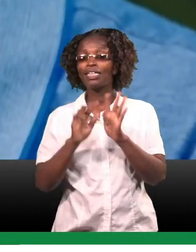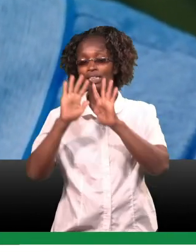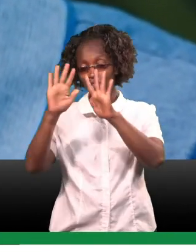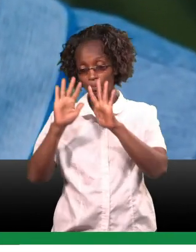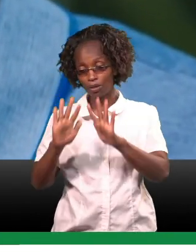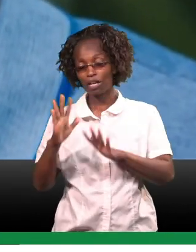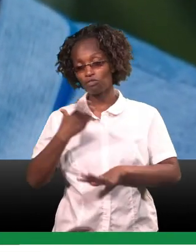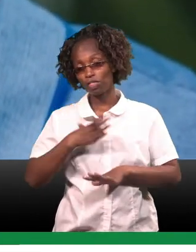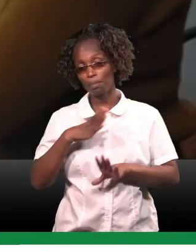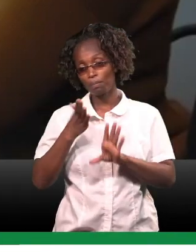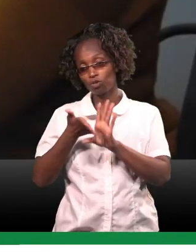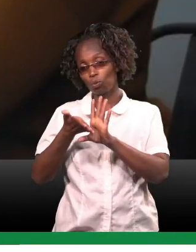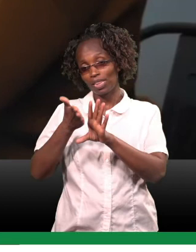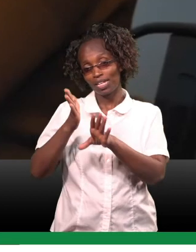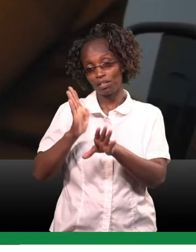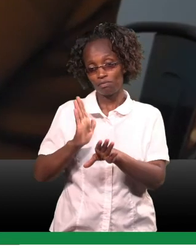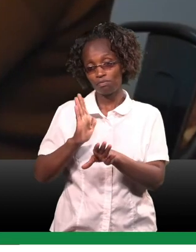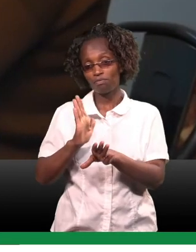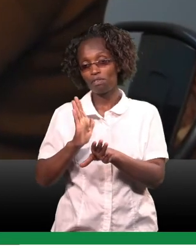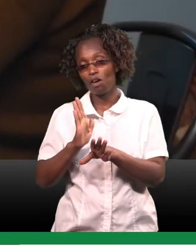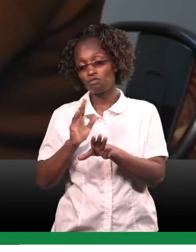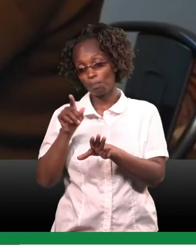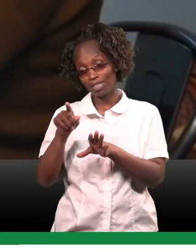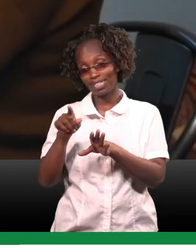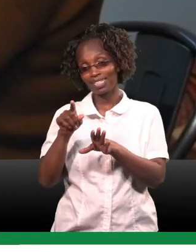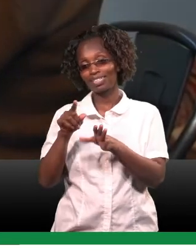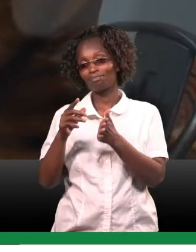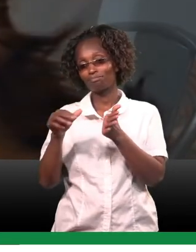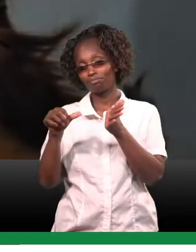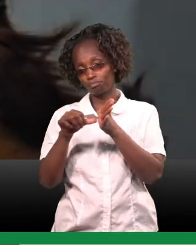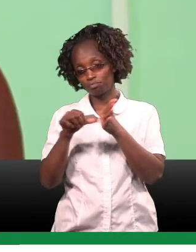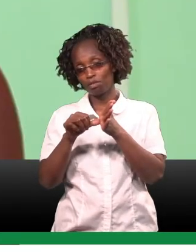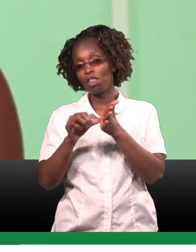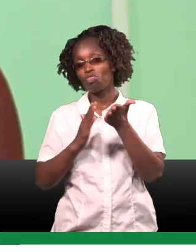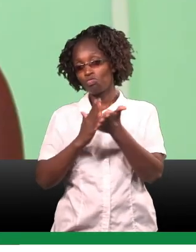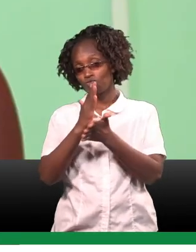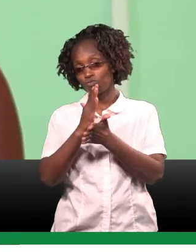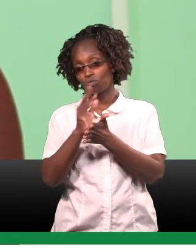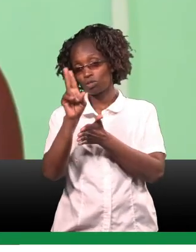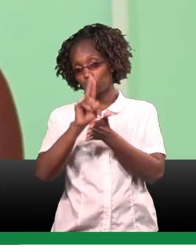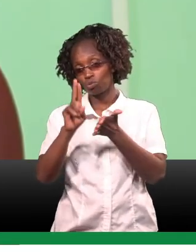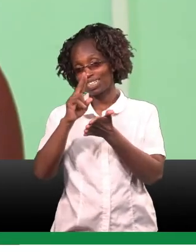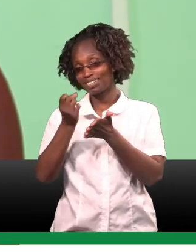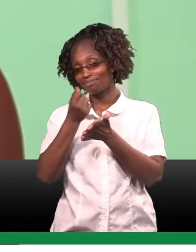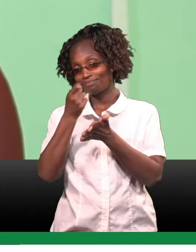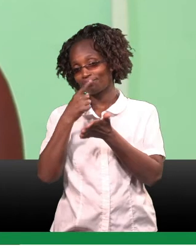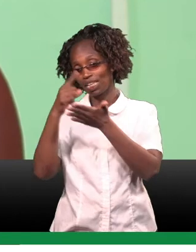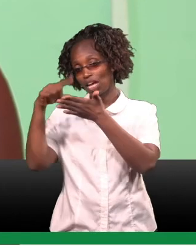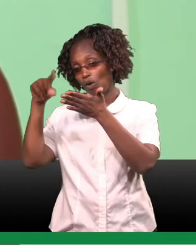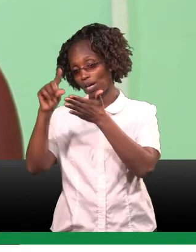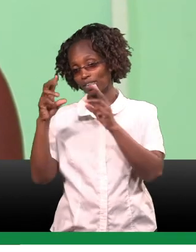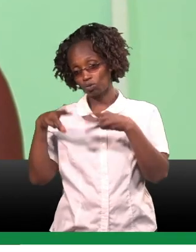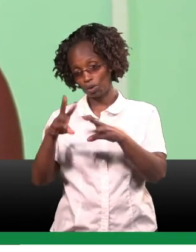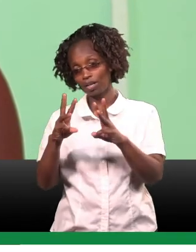vinavyochangia makali ya maradhi hayo na kutumia dawa ipasayo. Asthma is a dangerous disease,